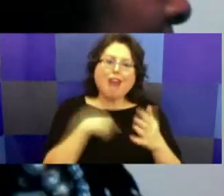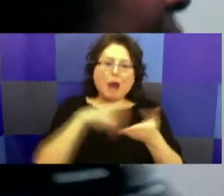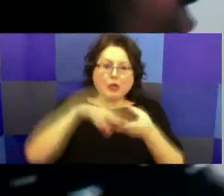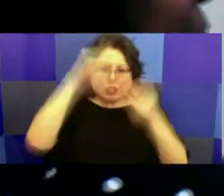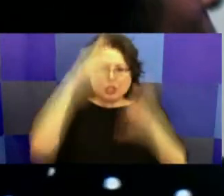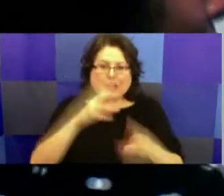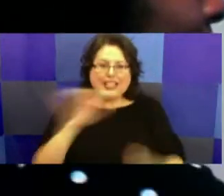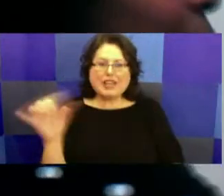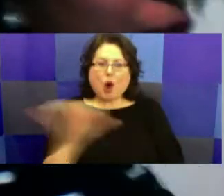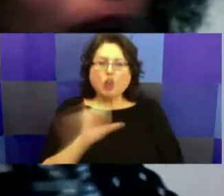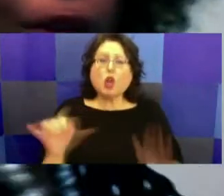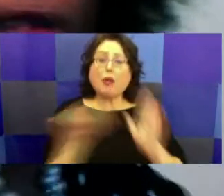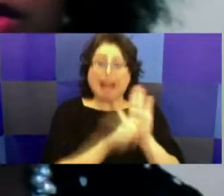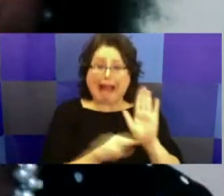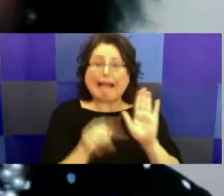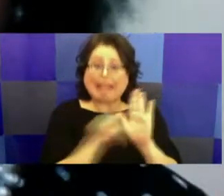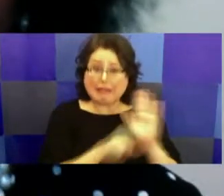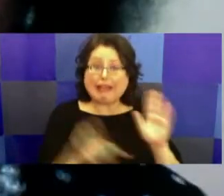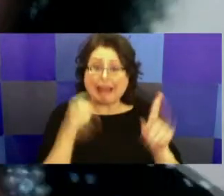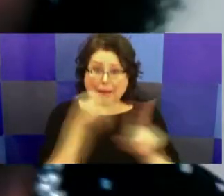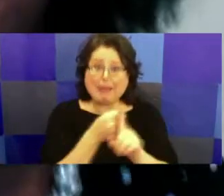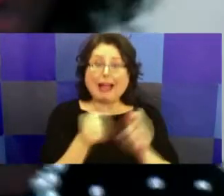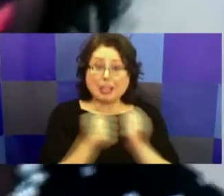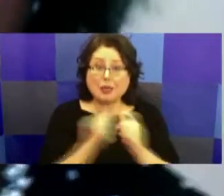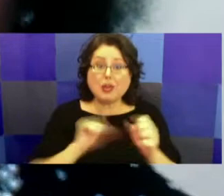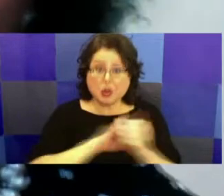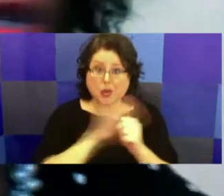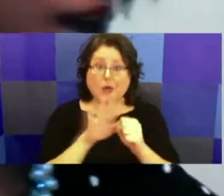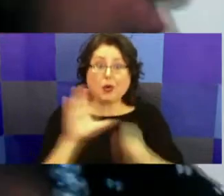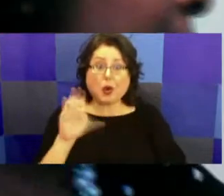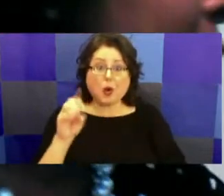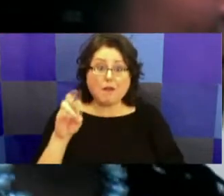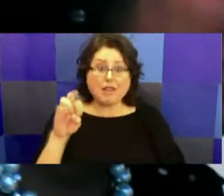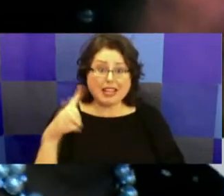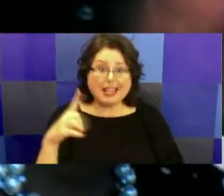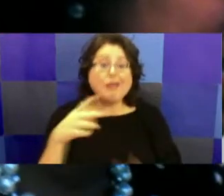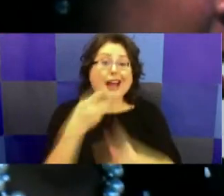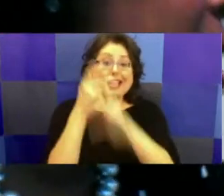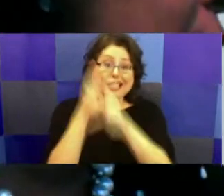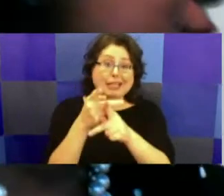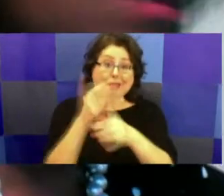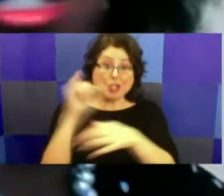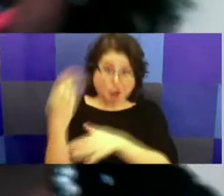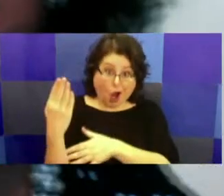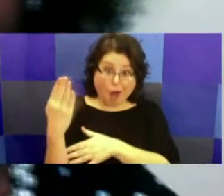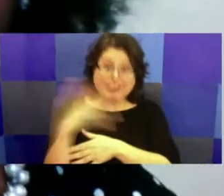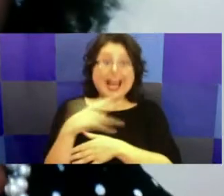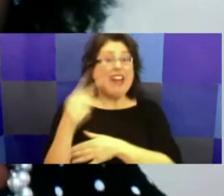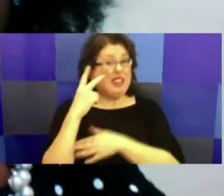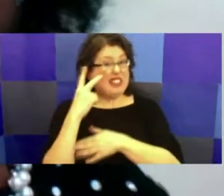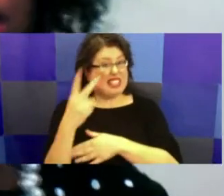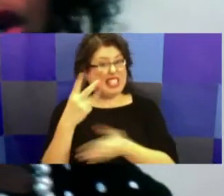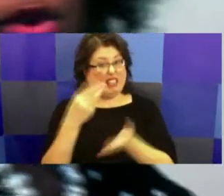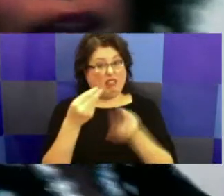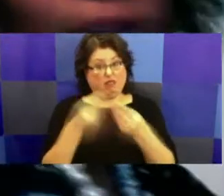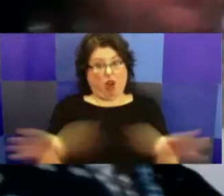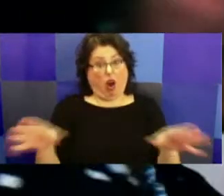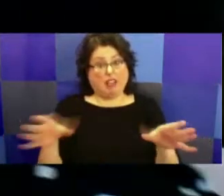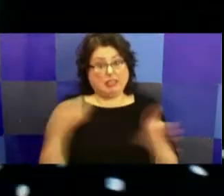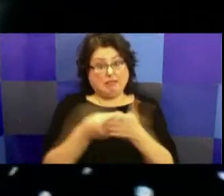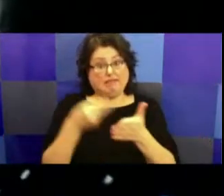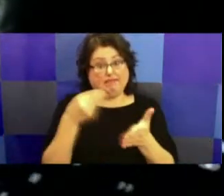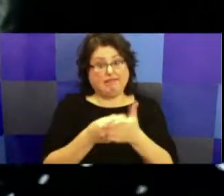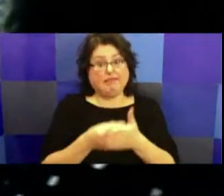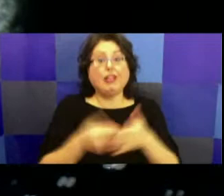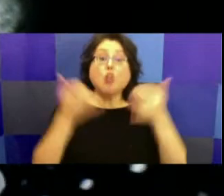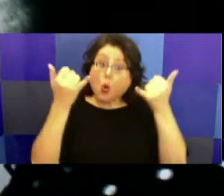been negatively impacted with COVID with being able to keep their jobs and have also seen a loss of income. And so right